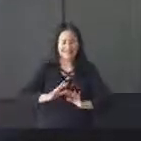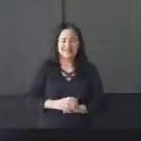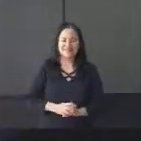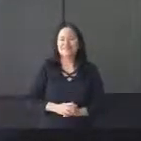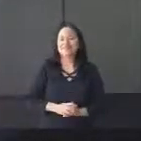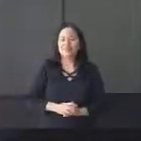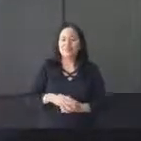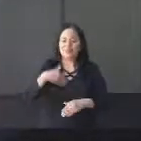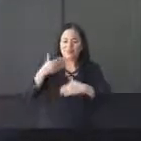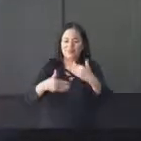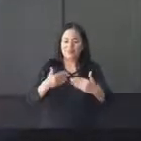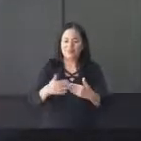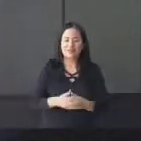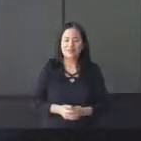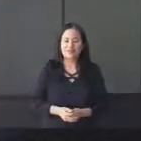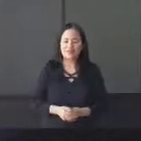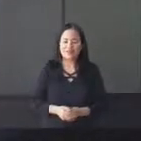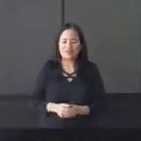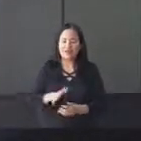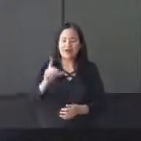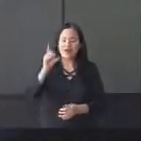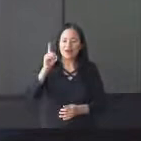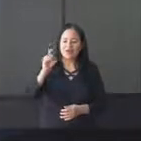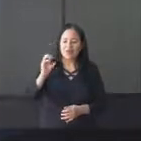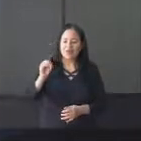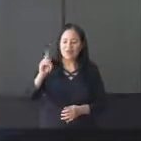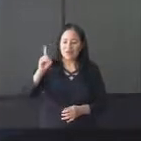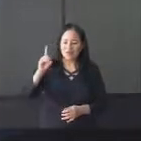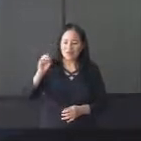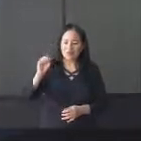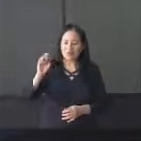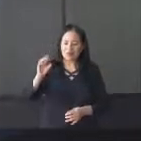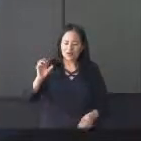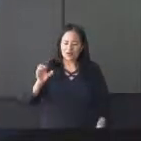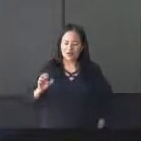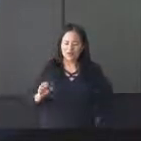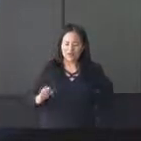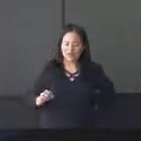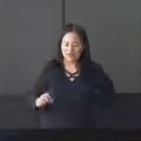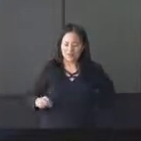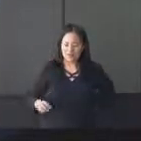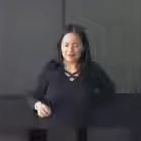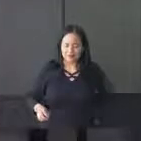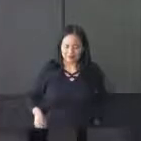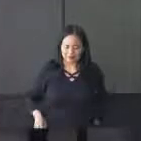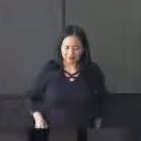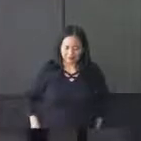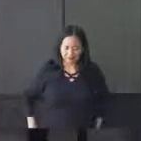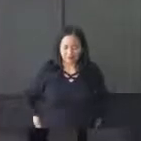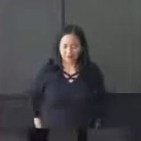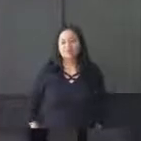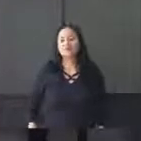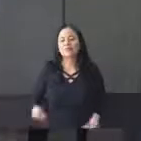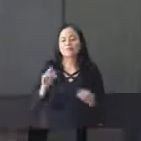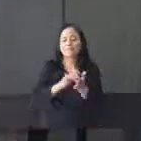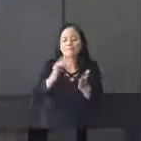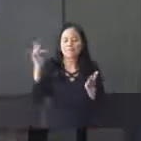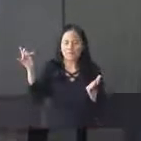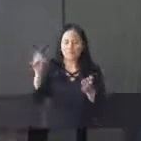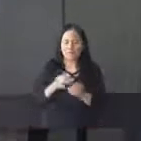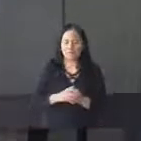Now we're going to continue with Dolores. Dolores, you have the floor. Thank you very